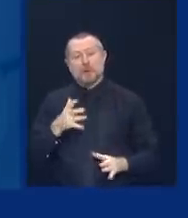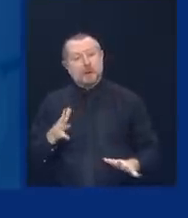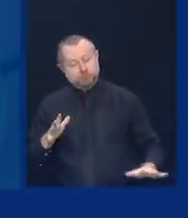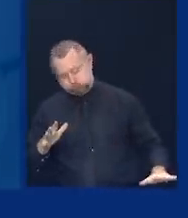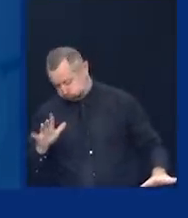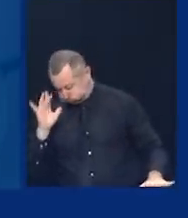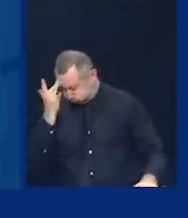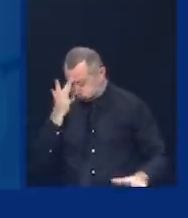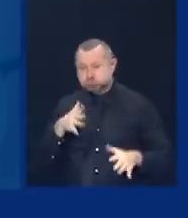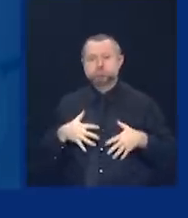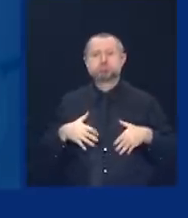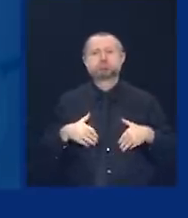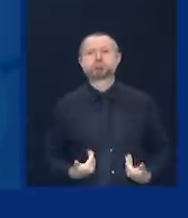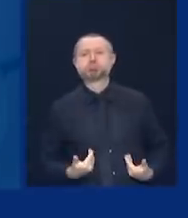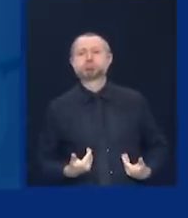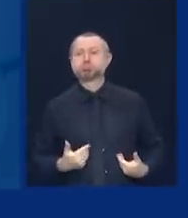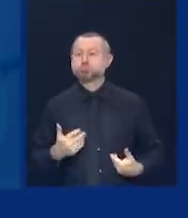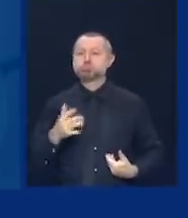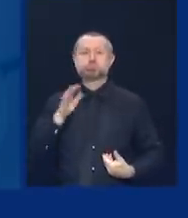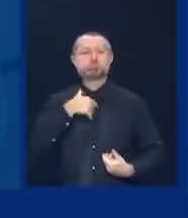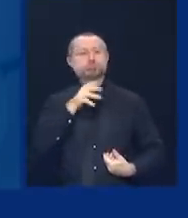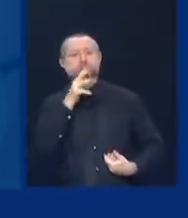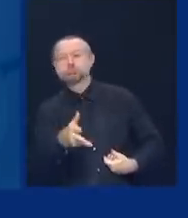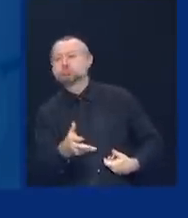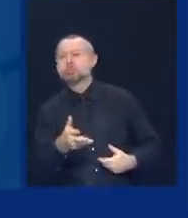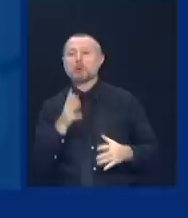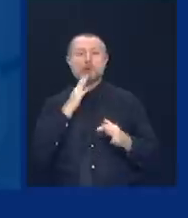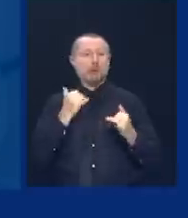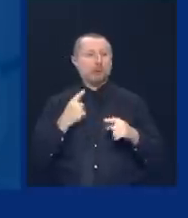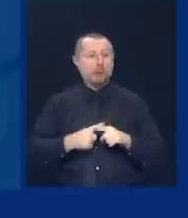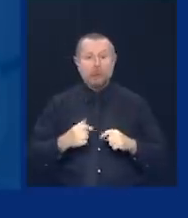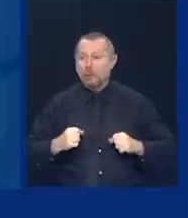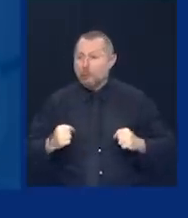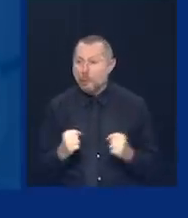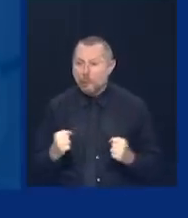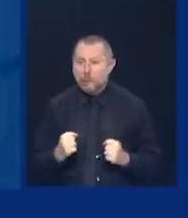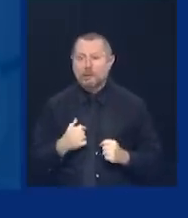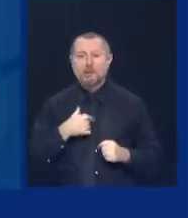months. It's cold, you can't be outside,